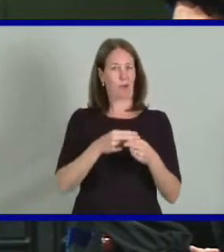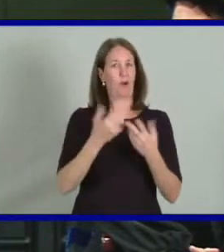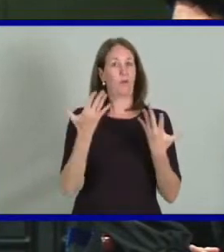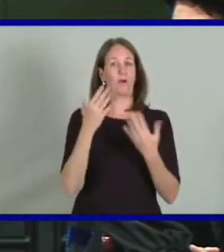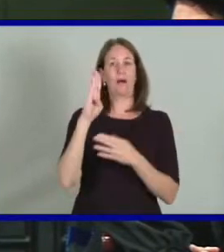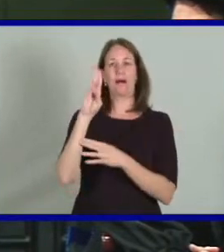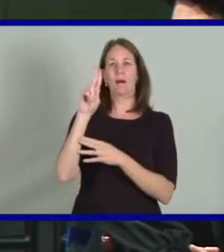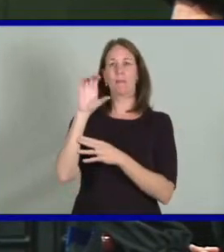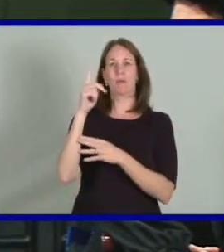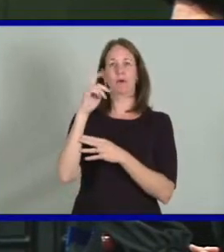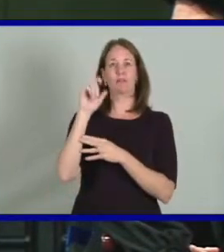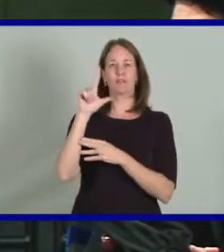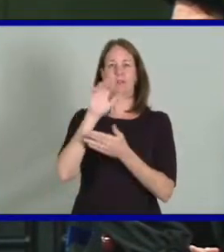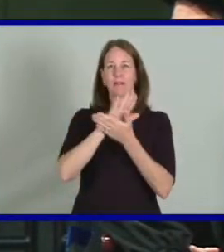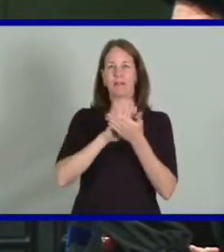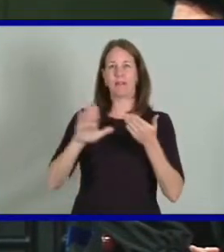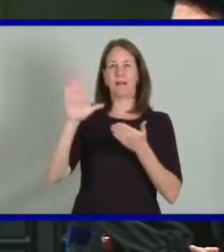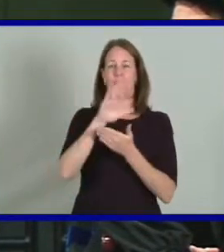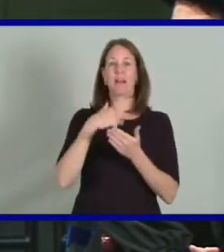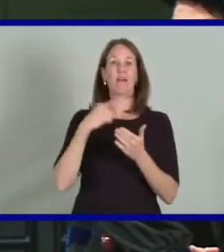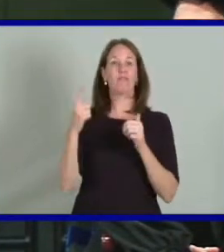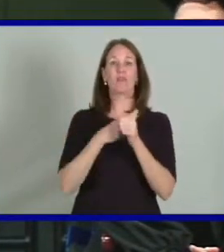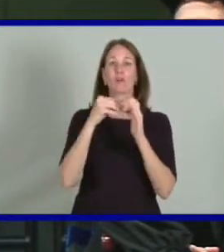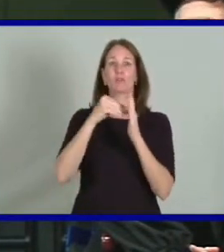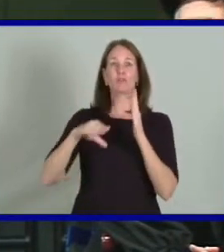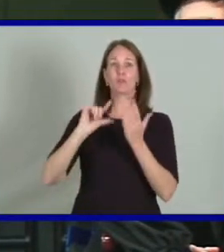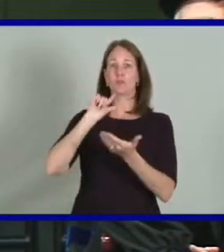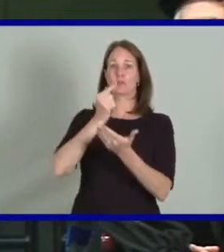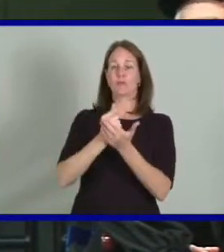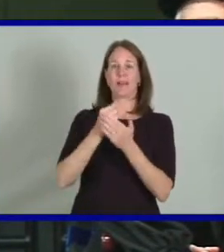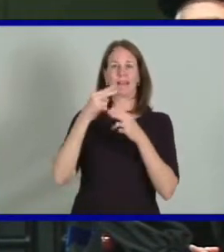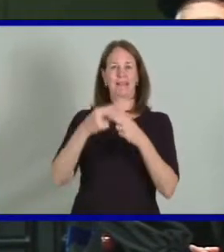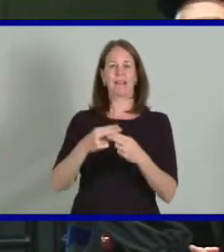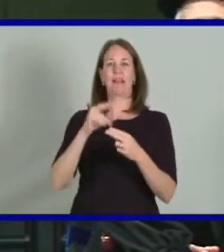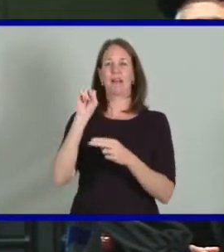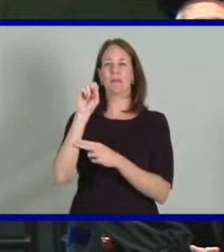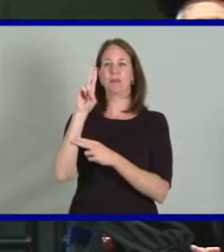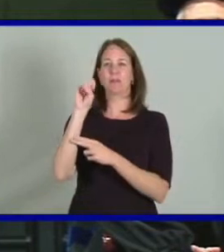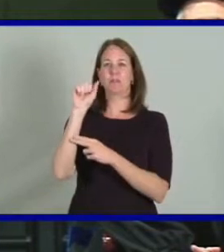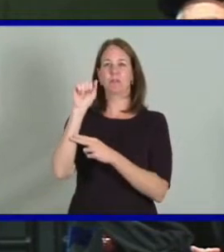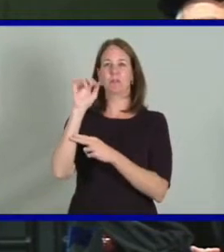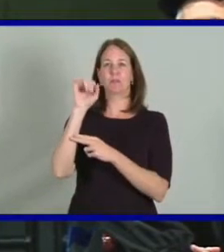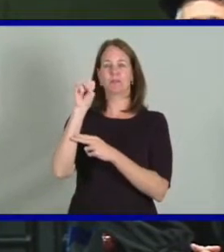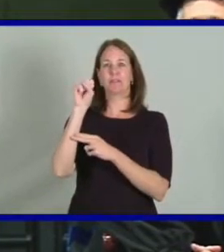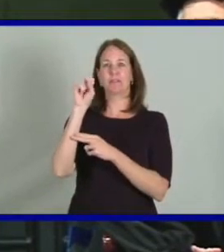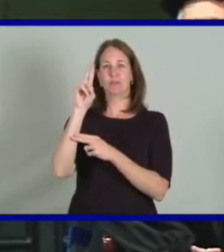College, graduated its first student, a woman named Susie Chamberlain, who earned a